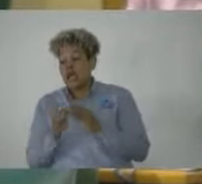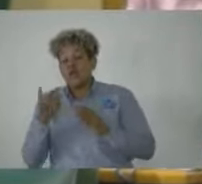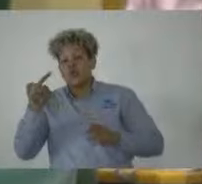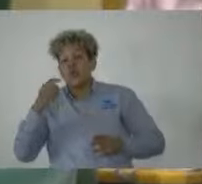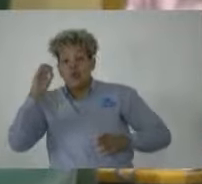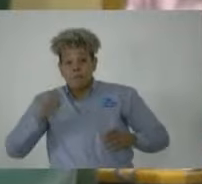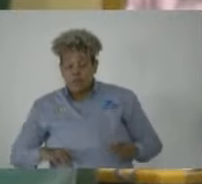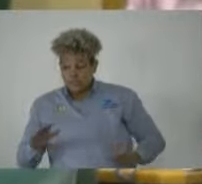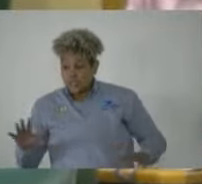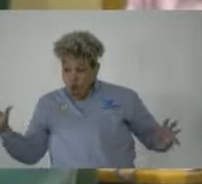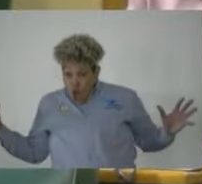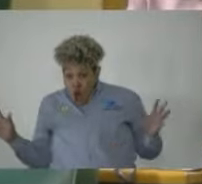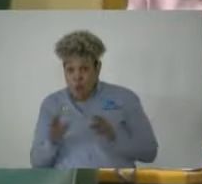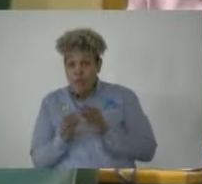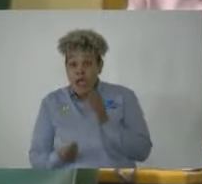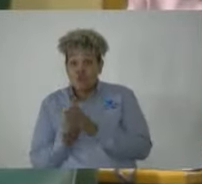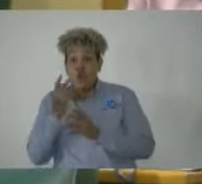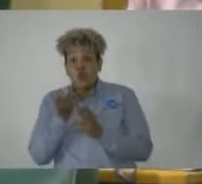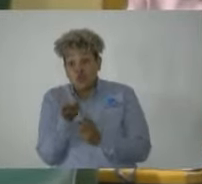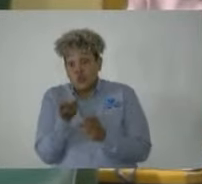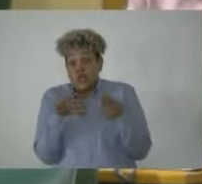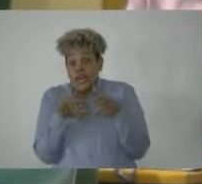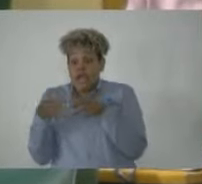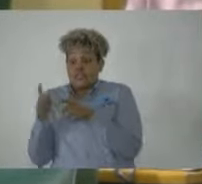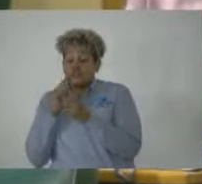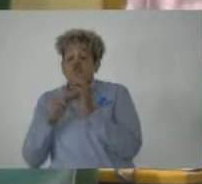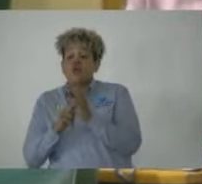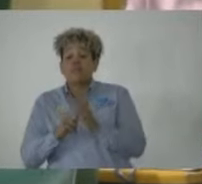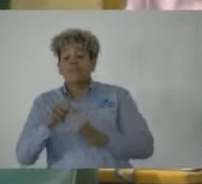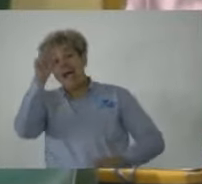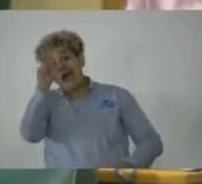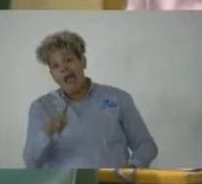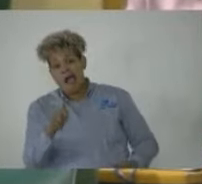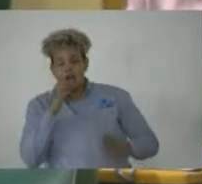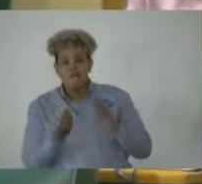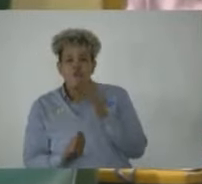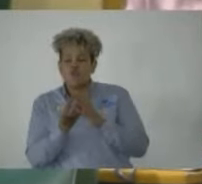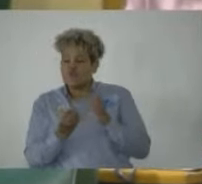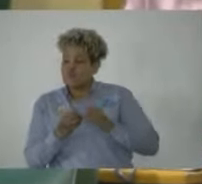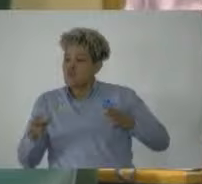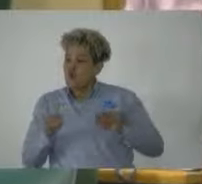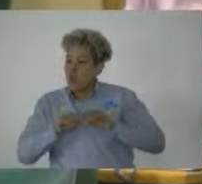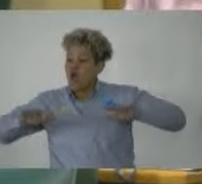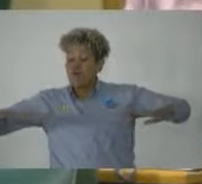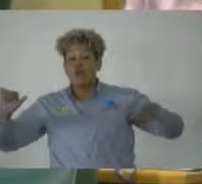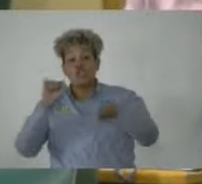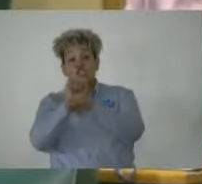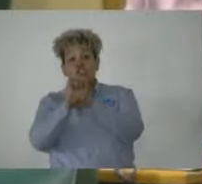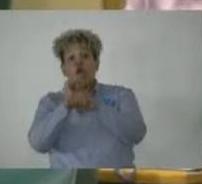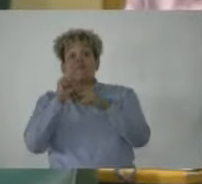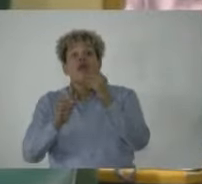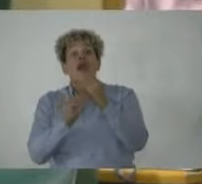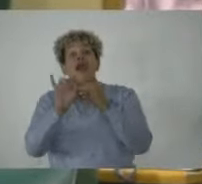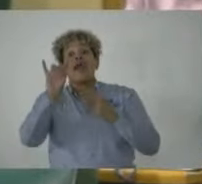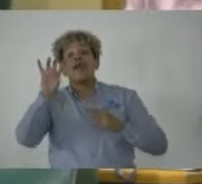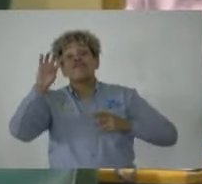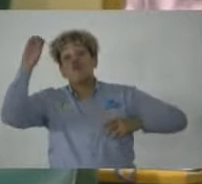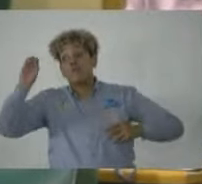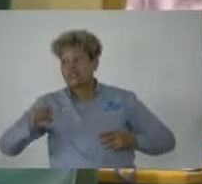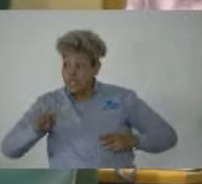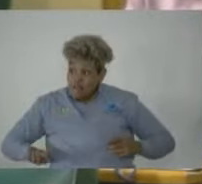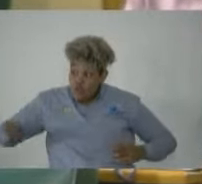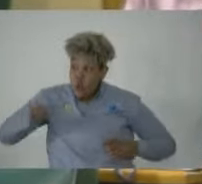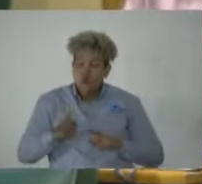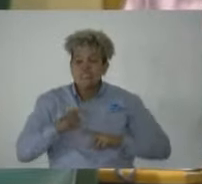21%. Combined growth in these two categories represents half of the growth across occupations, and 84% of